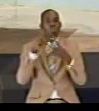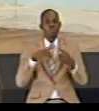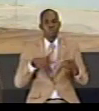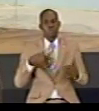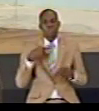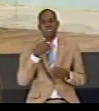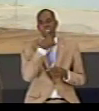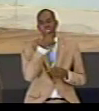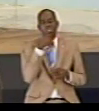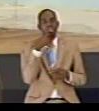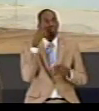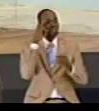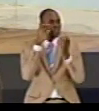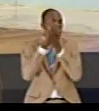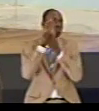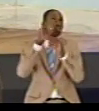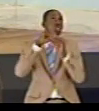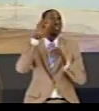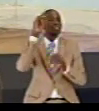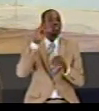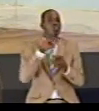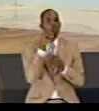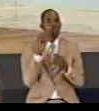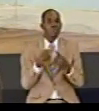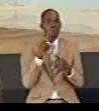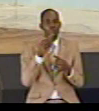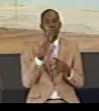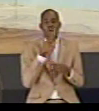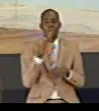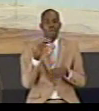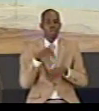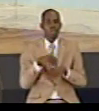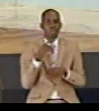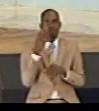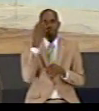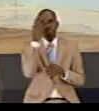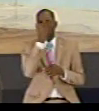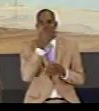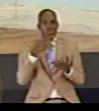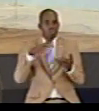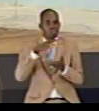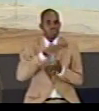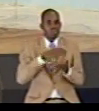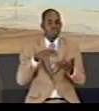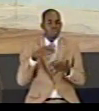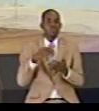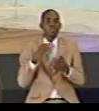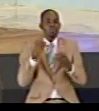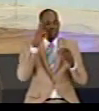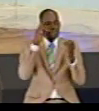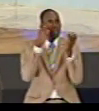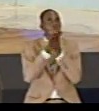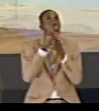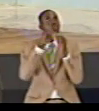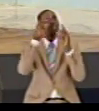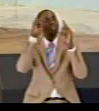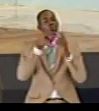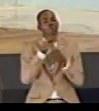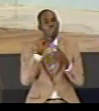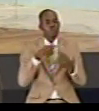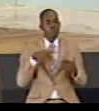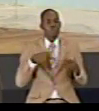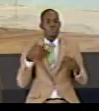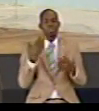dry, trust in him. When you are at a crossroads, trust in him. When it appears things are upside